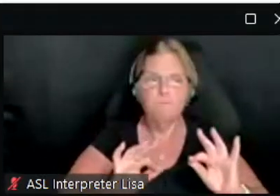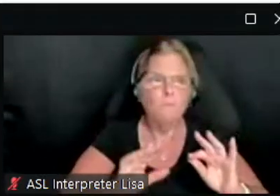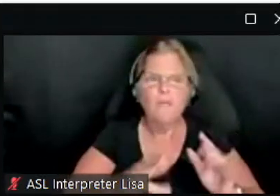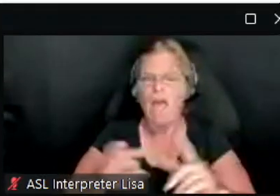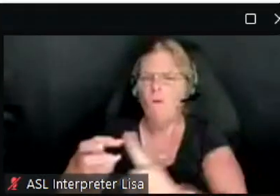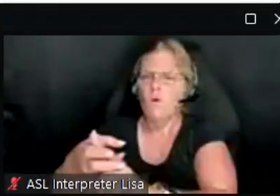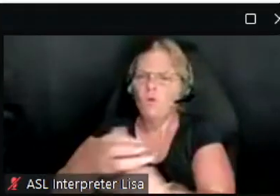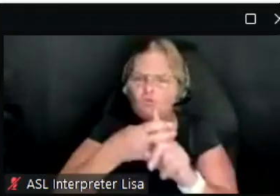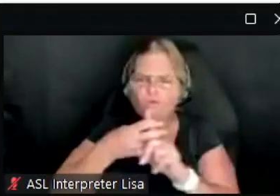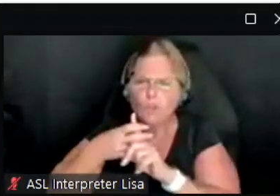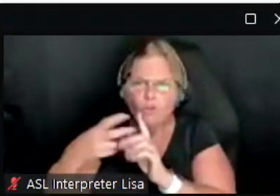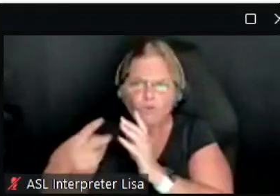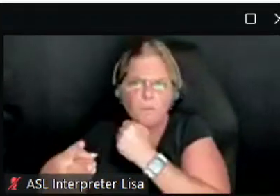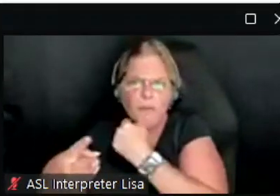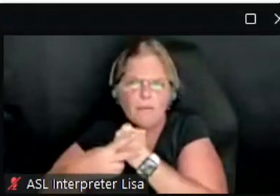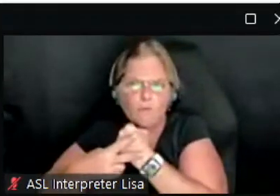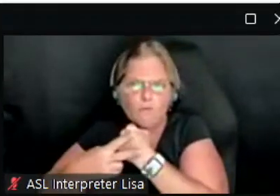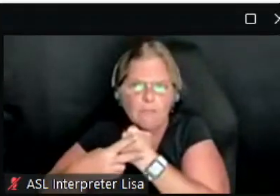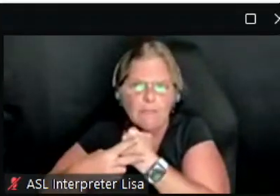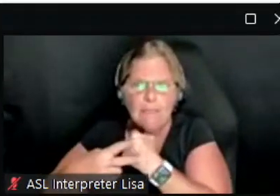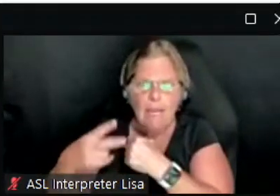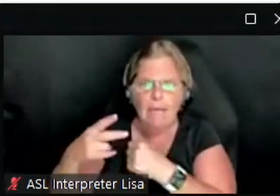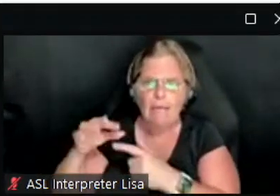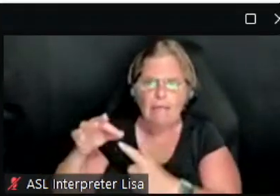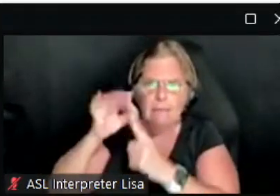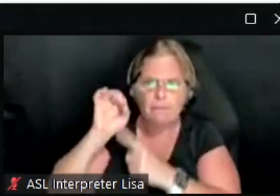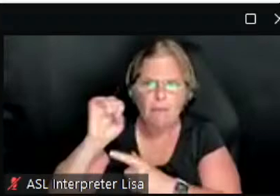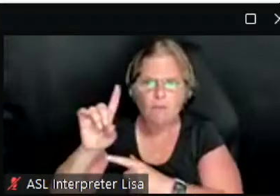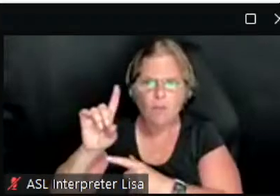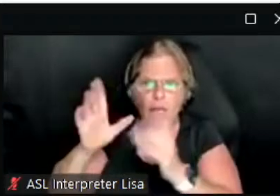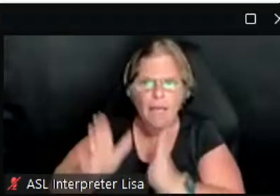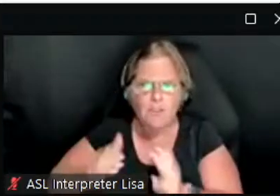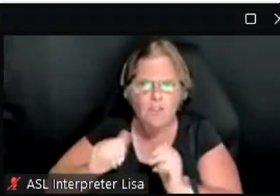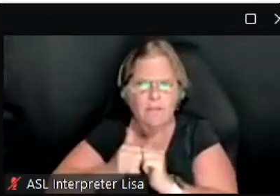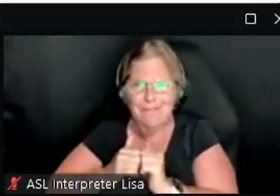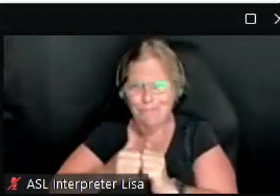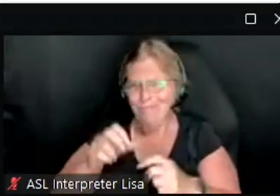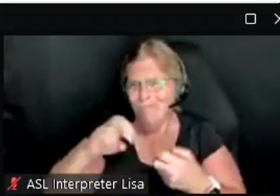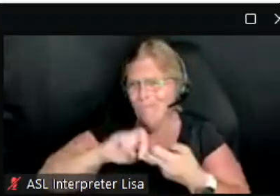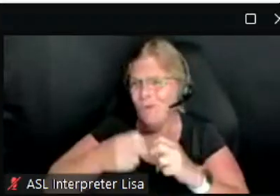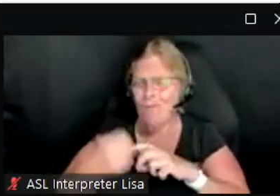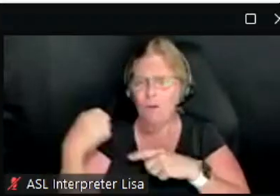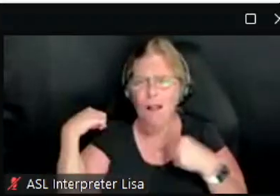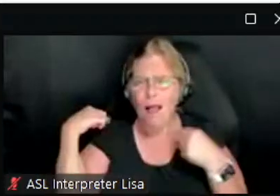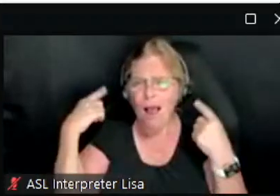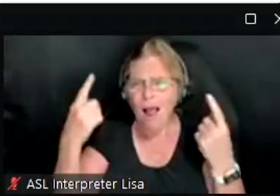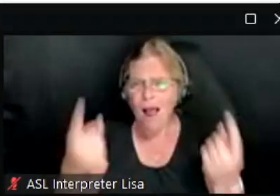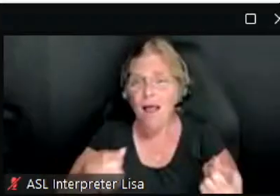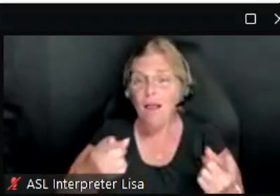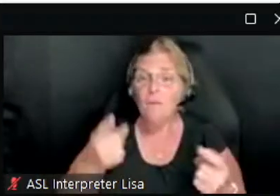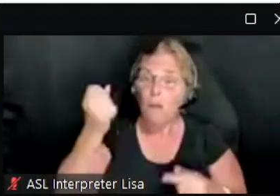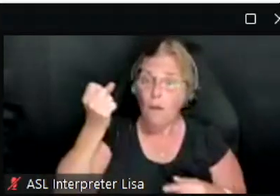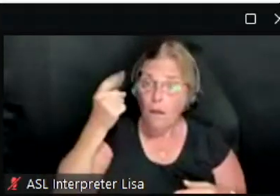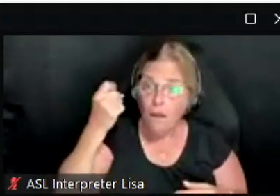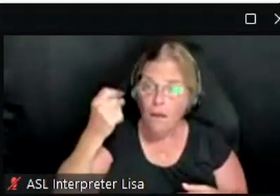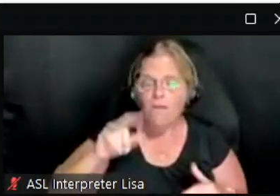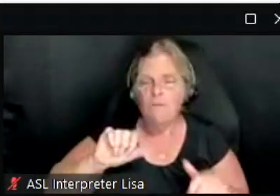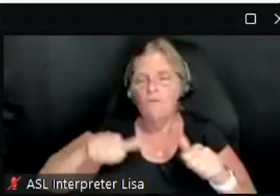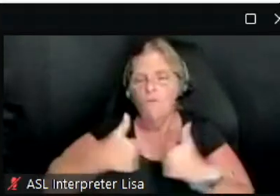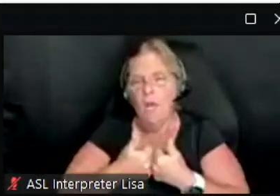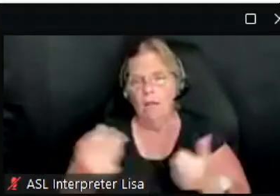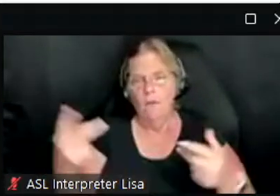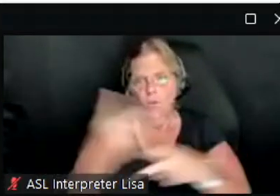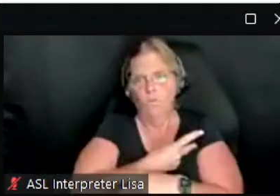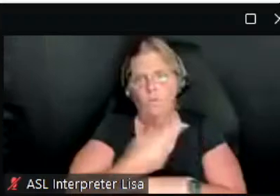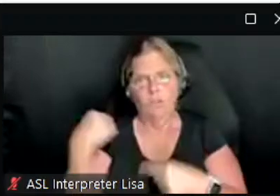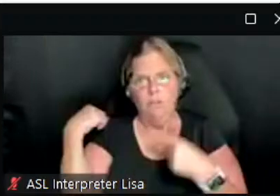and retention of special educators? I mean, this has been a long-standing problem, but it has gotten much more challenging since the